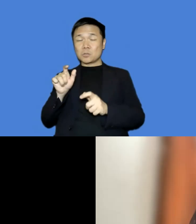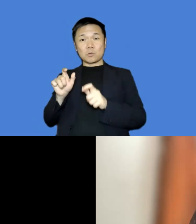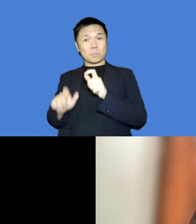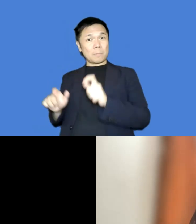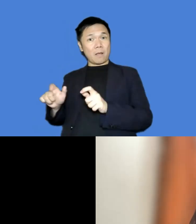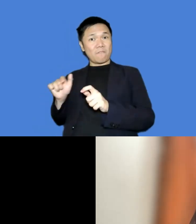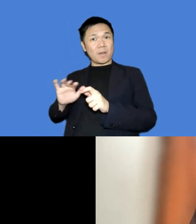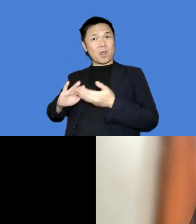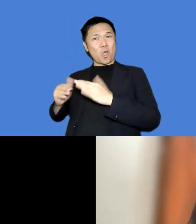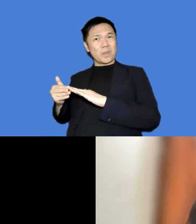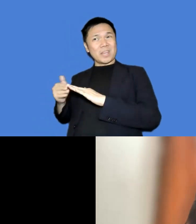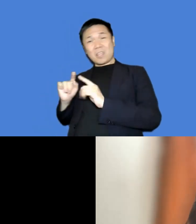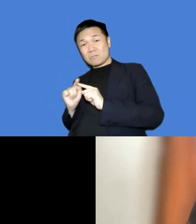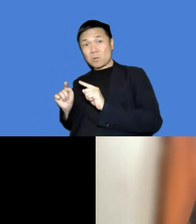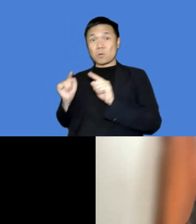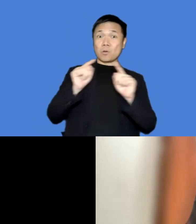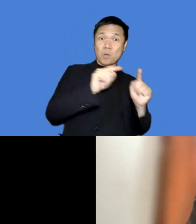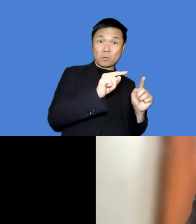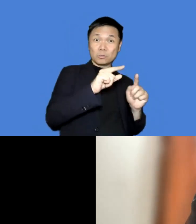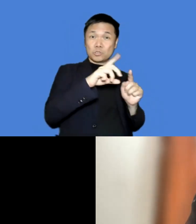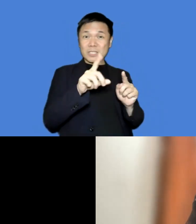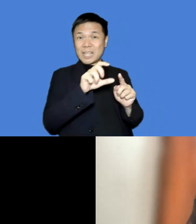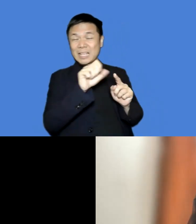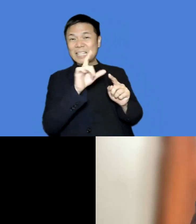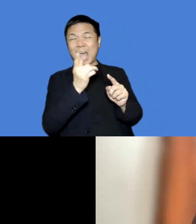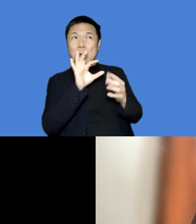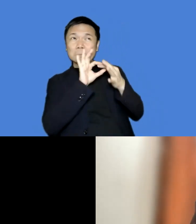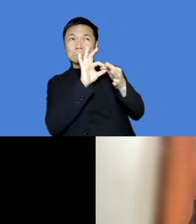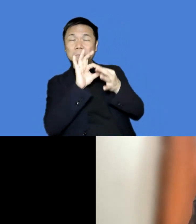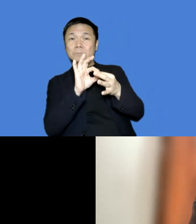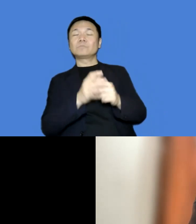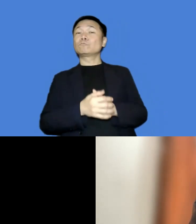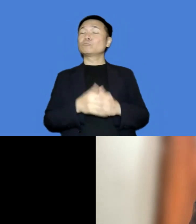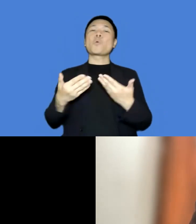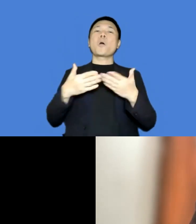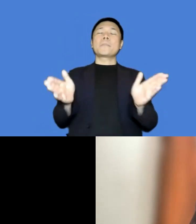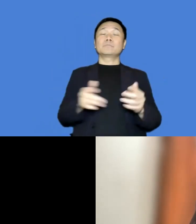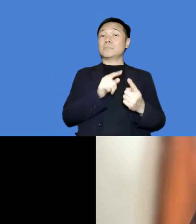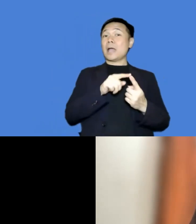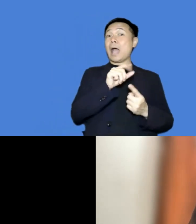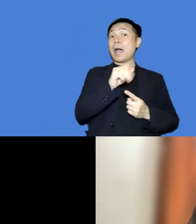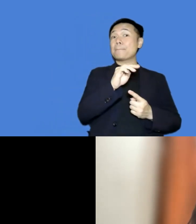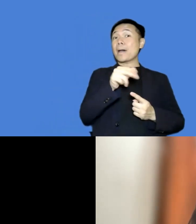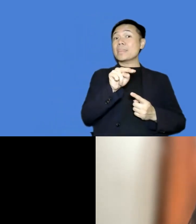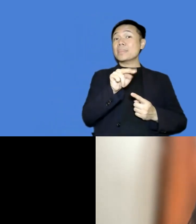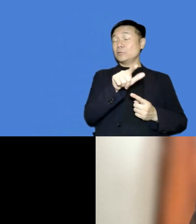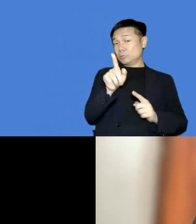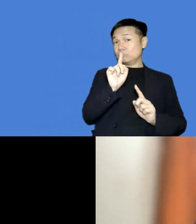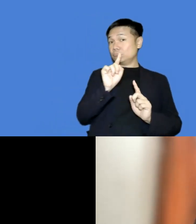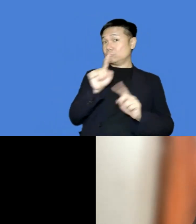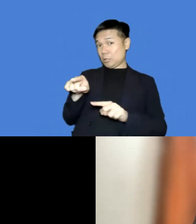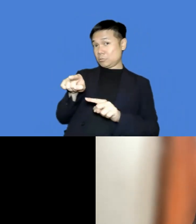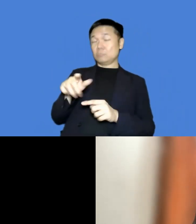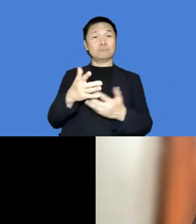I welcome anyone on the panel to answer this question. Mr. Arman, if you would like to answer, since